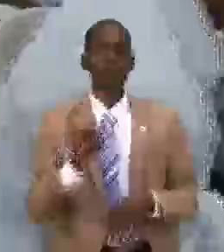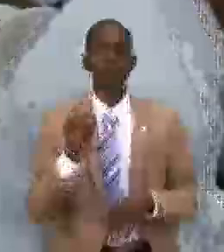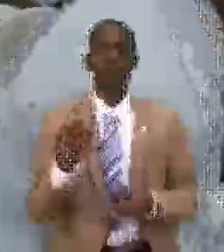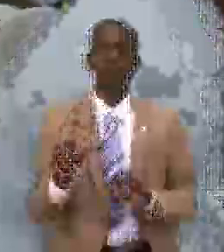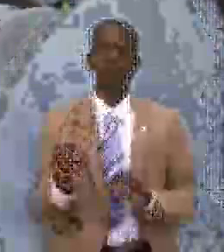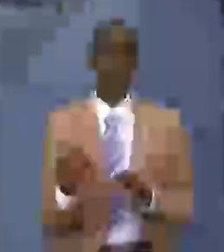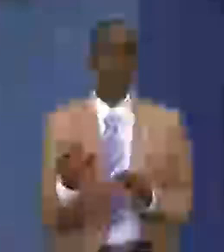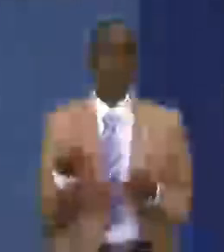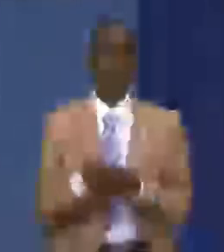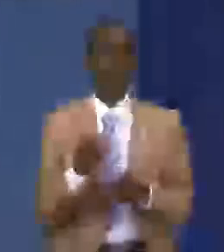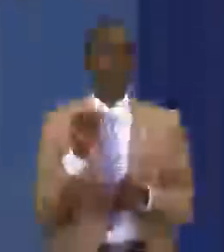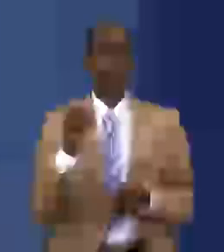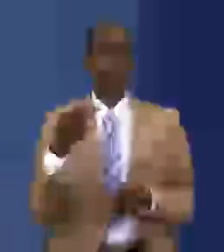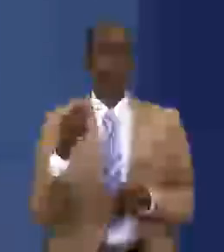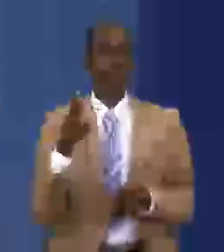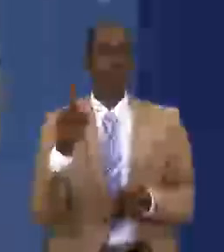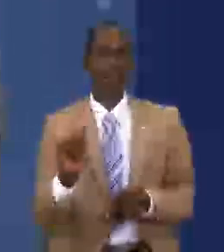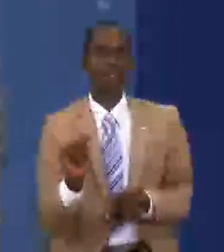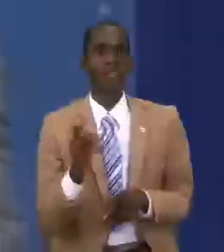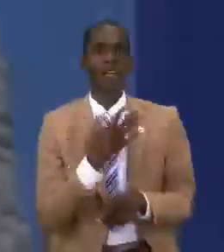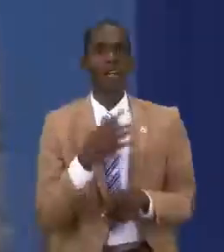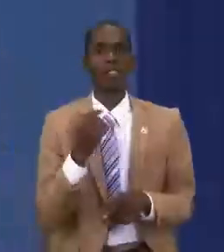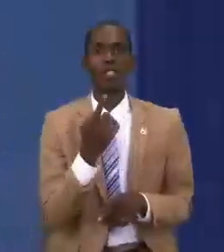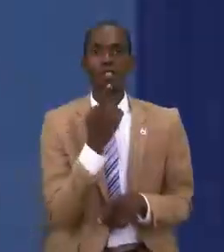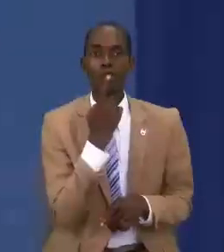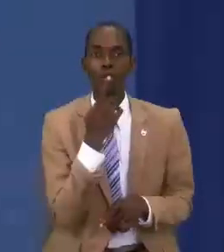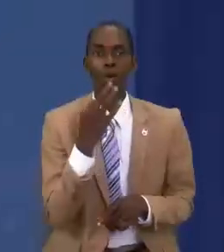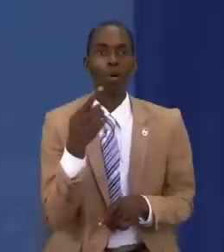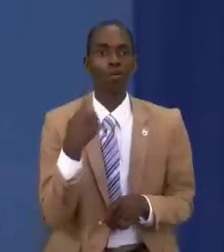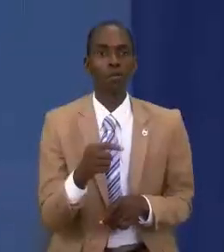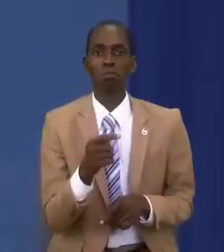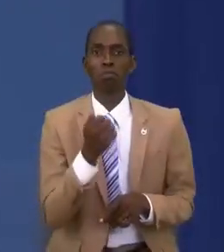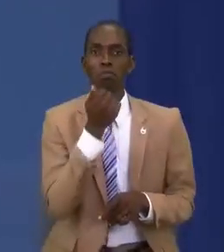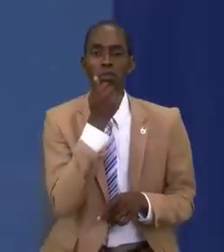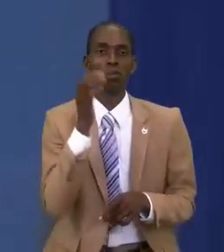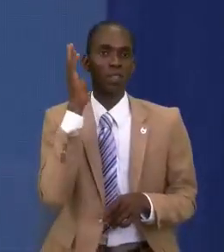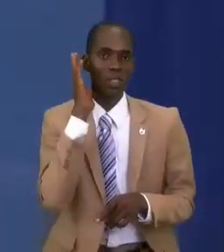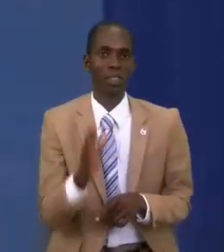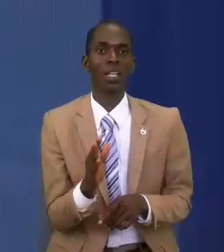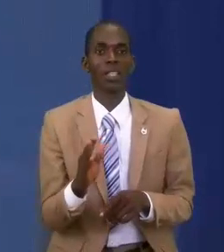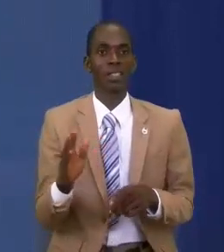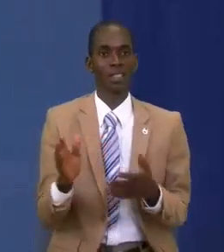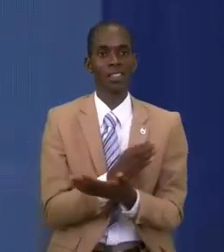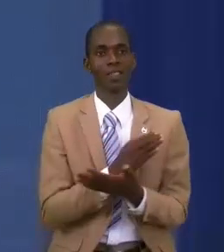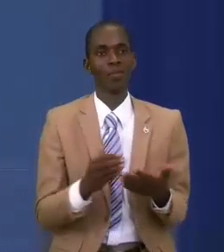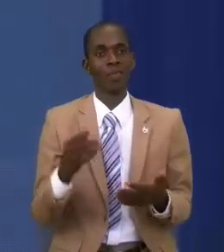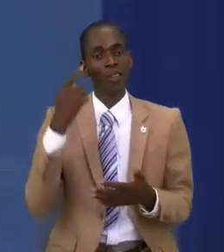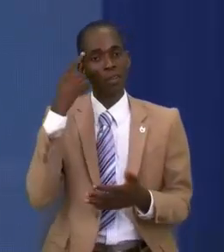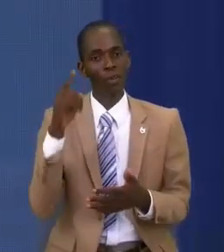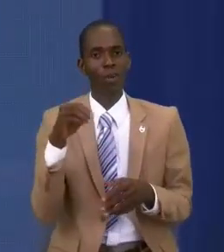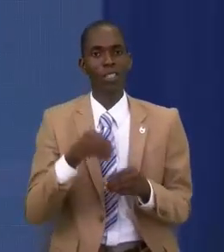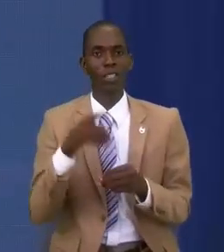tongue of the dog shall sing. For in the wilderness shall waters